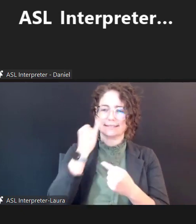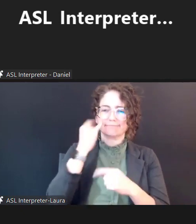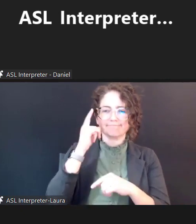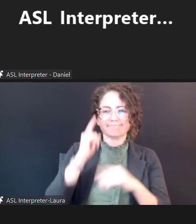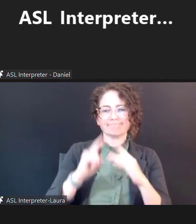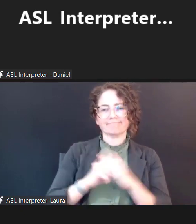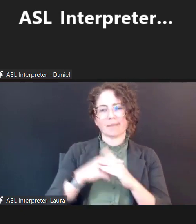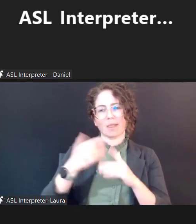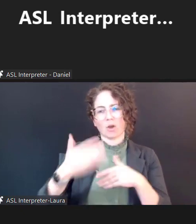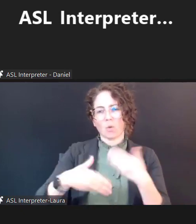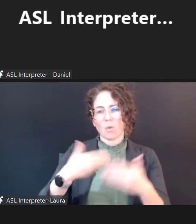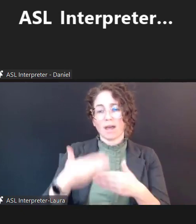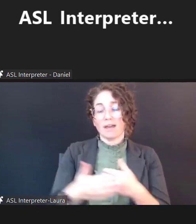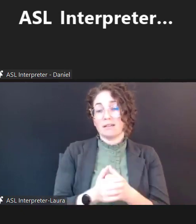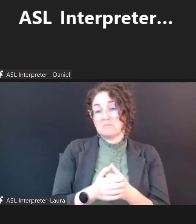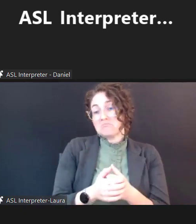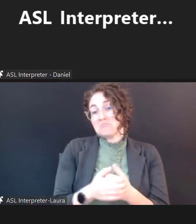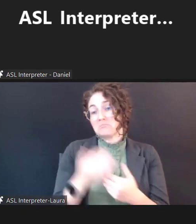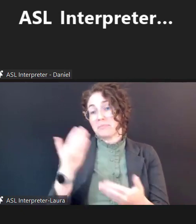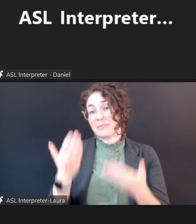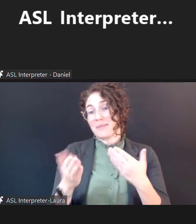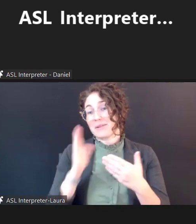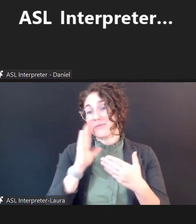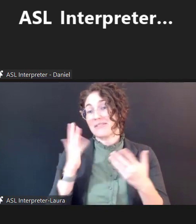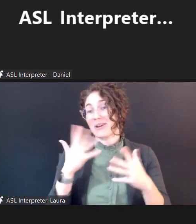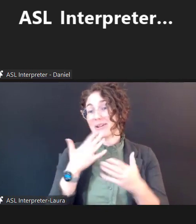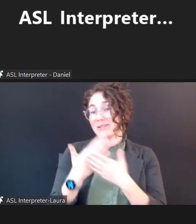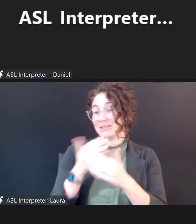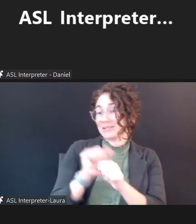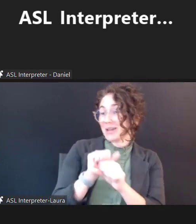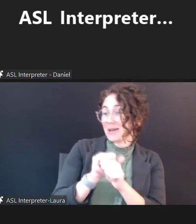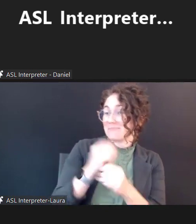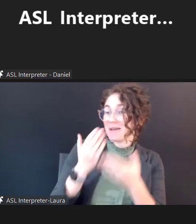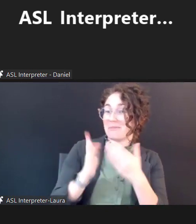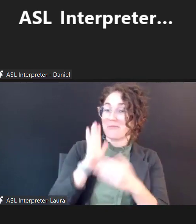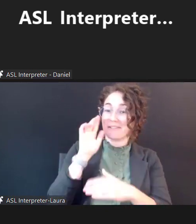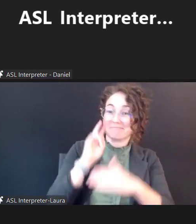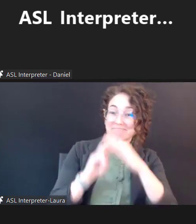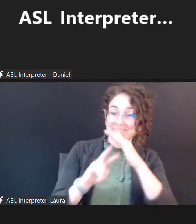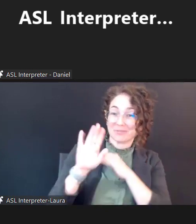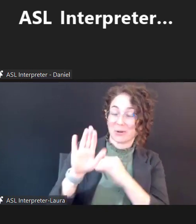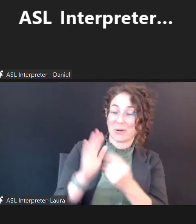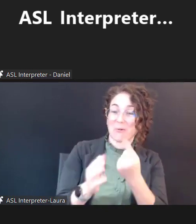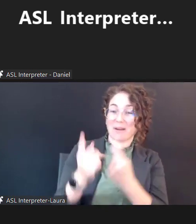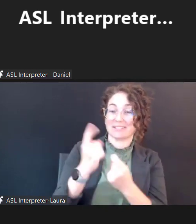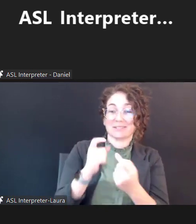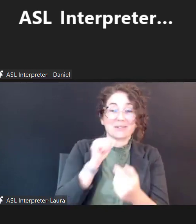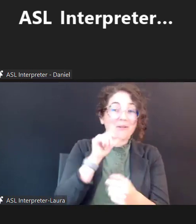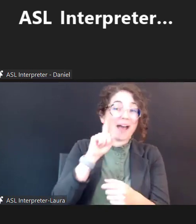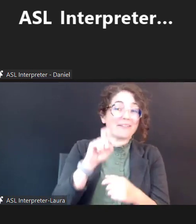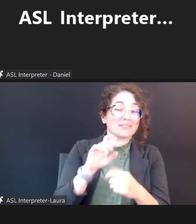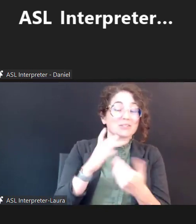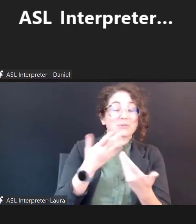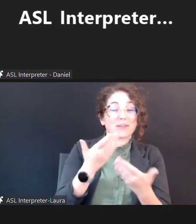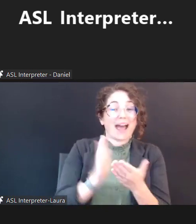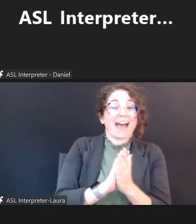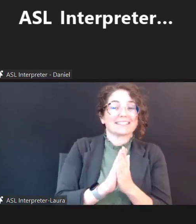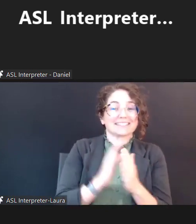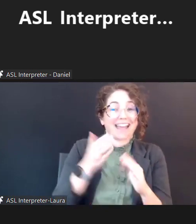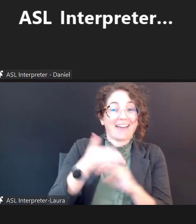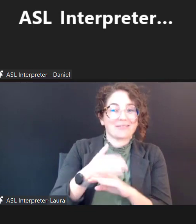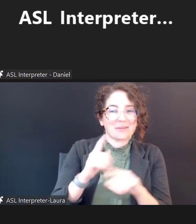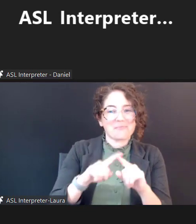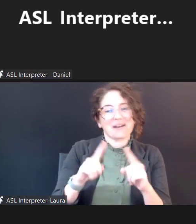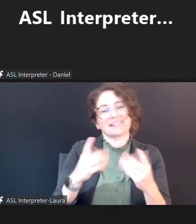way. Maybe we will have done a good job and we will have anticipated your question and you won't have to raise it after all. But if